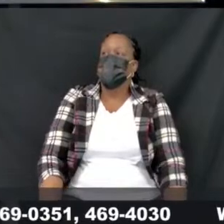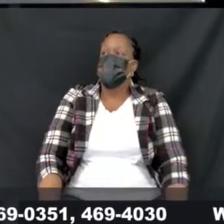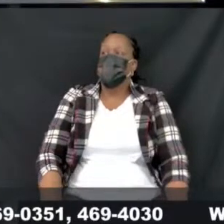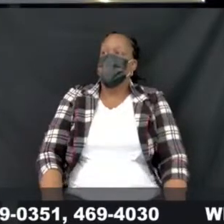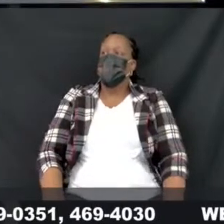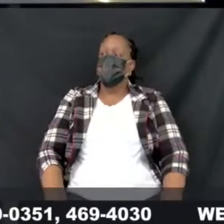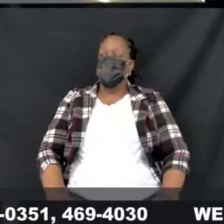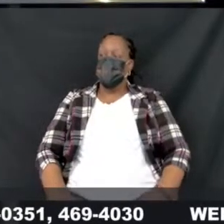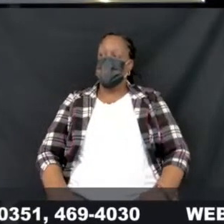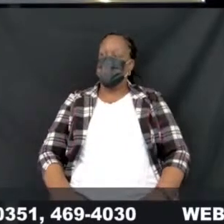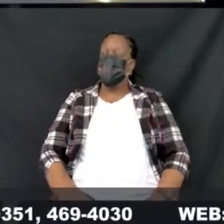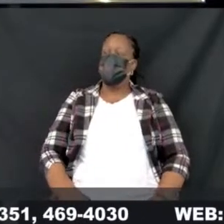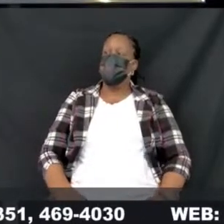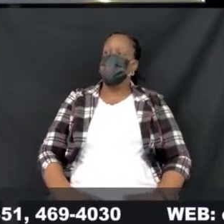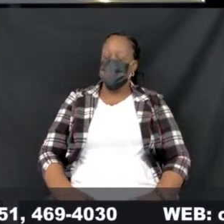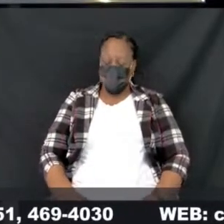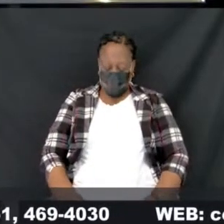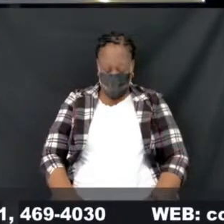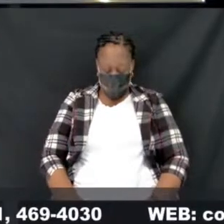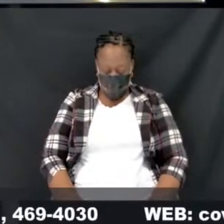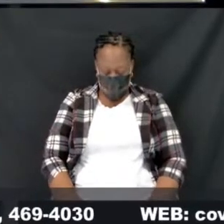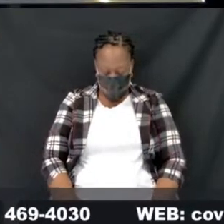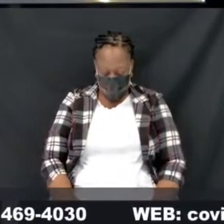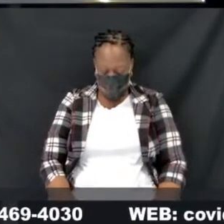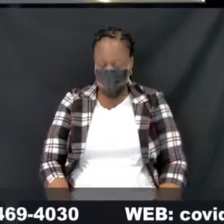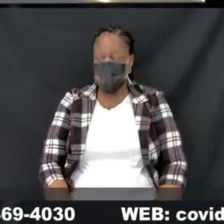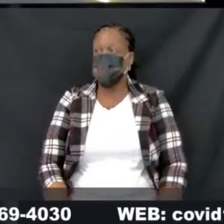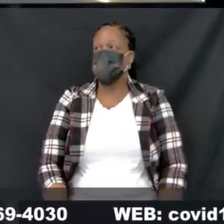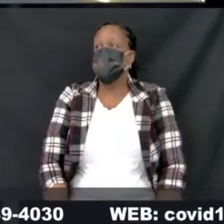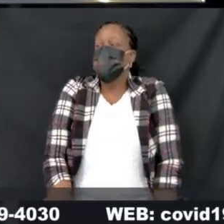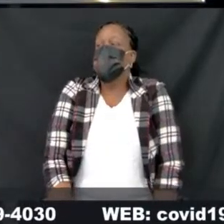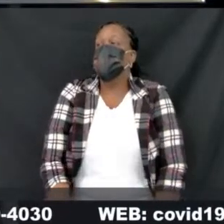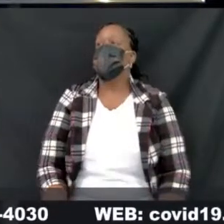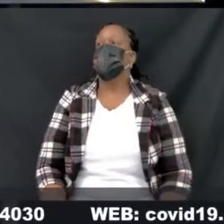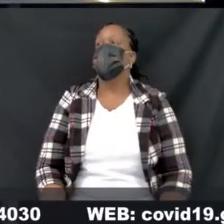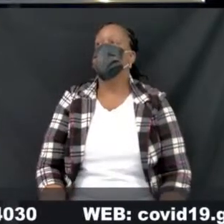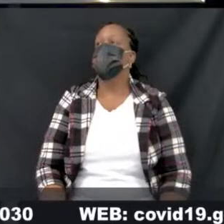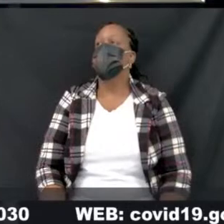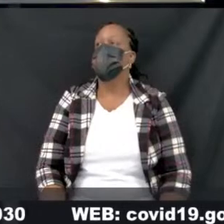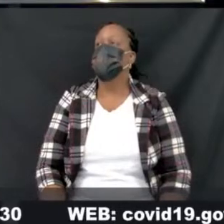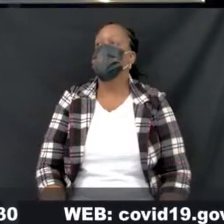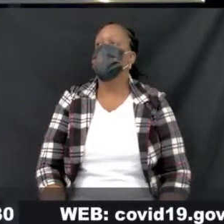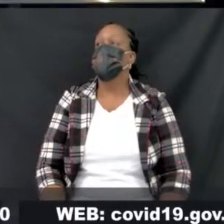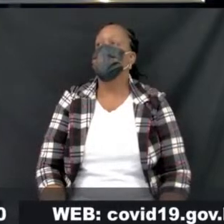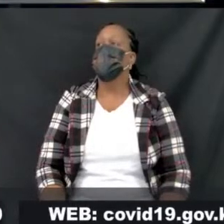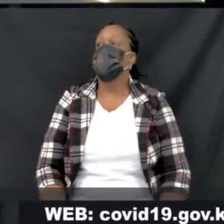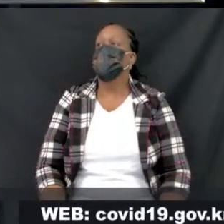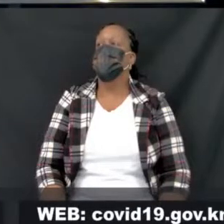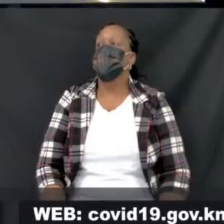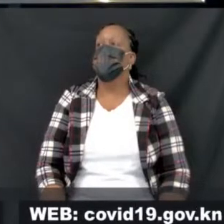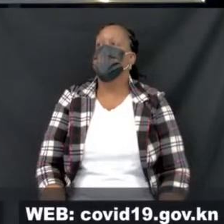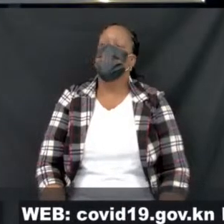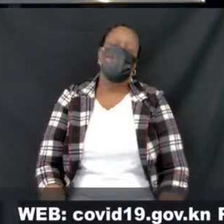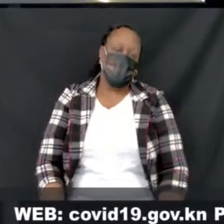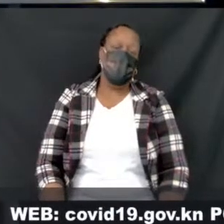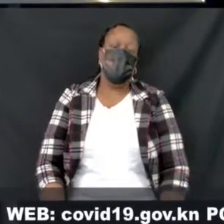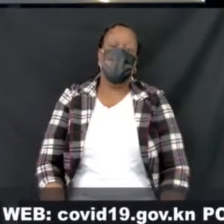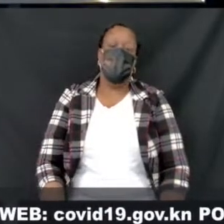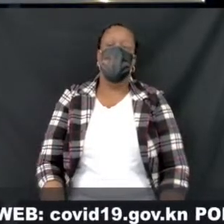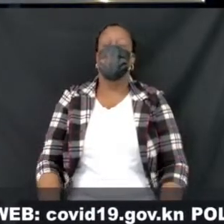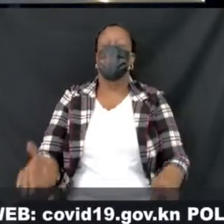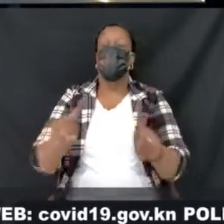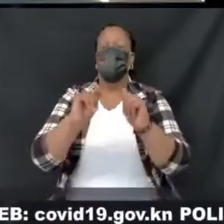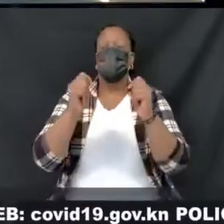very comprehensive process led by our Chief Medical Officer and supported by all members of the task force and the